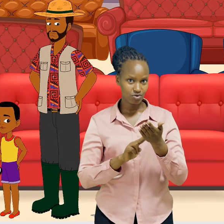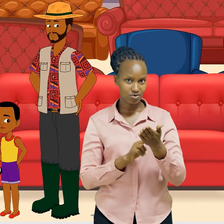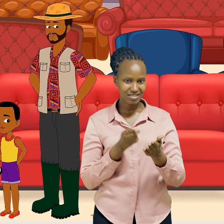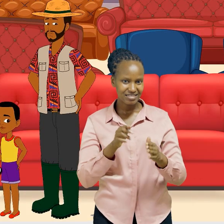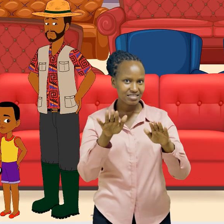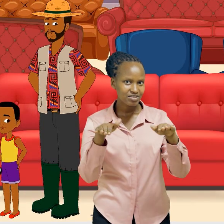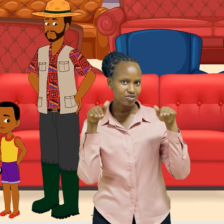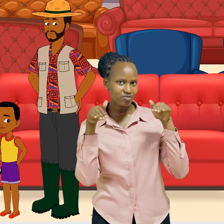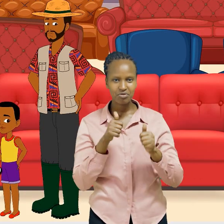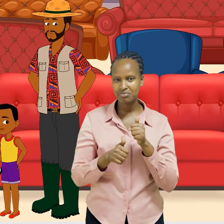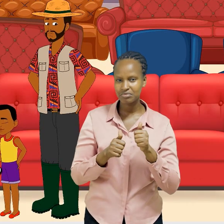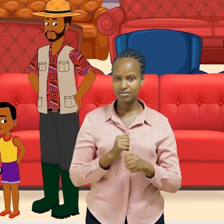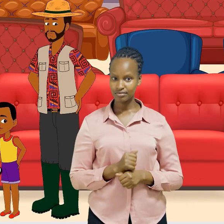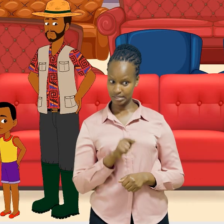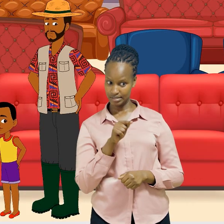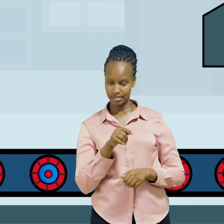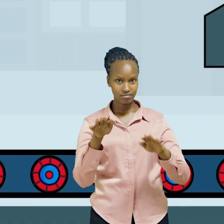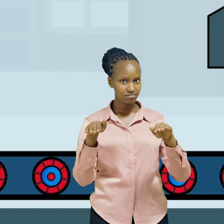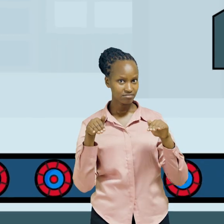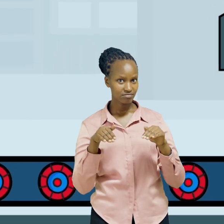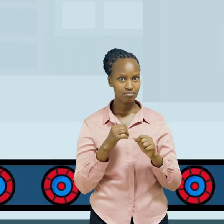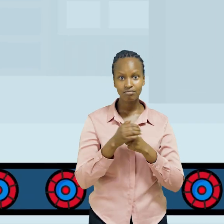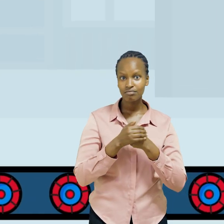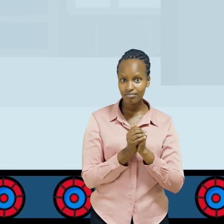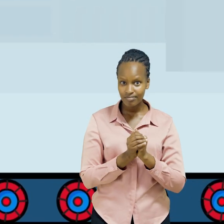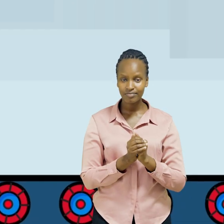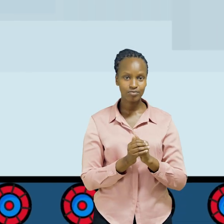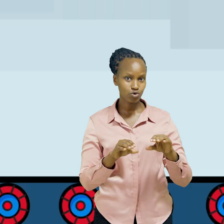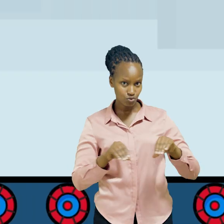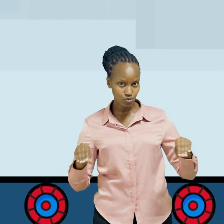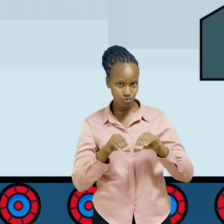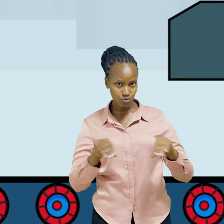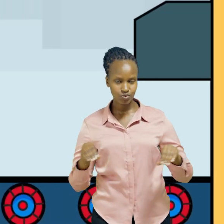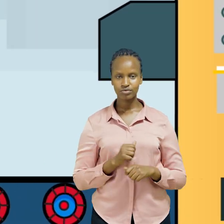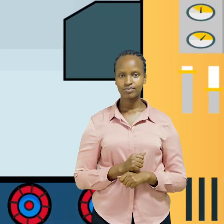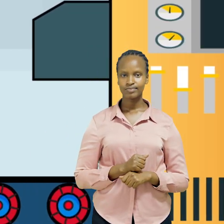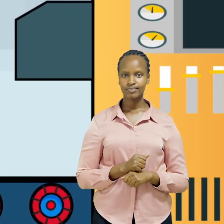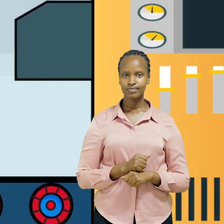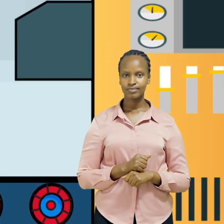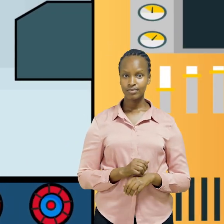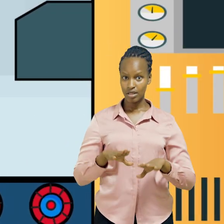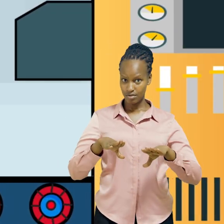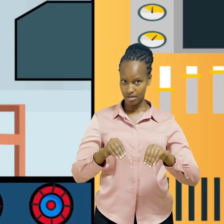What materials were used to make this sofa? This sofa is made out of wood,